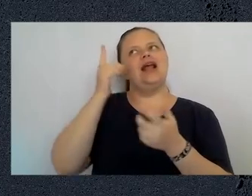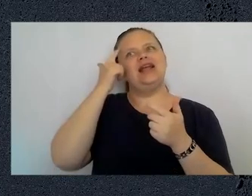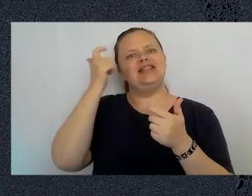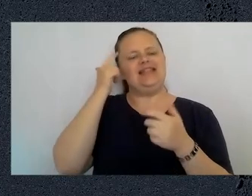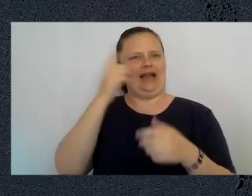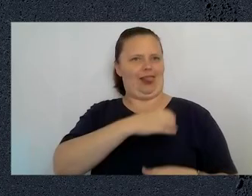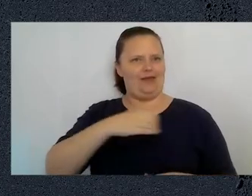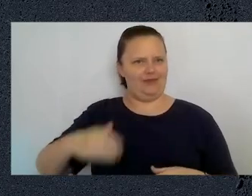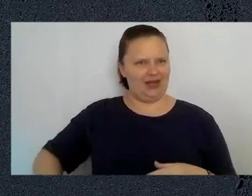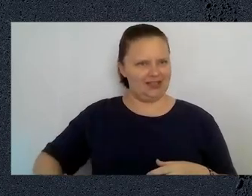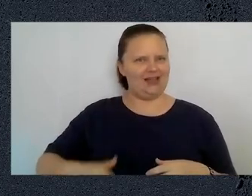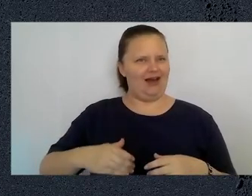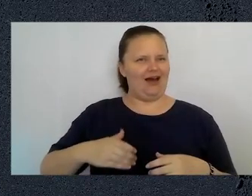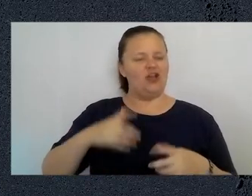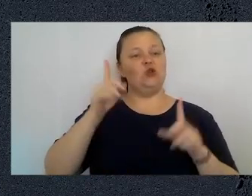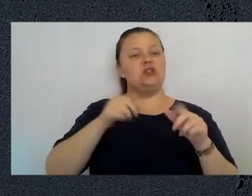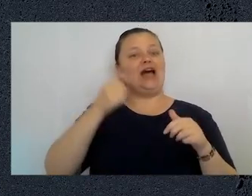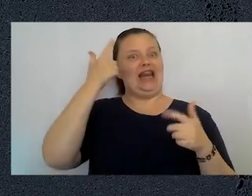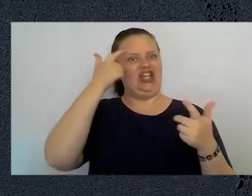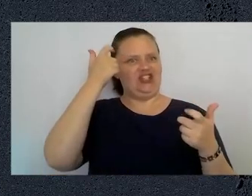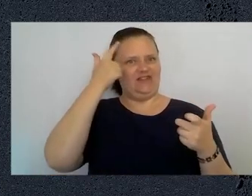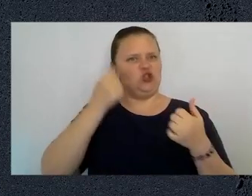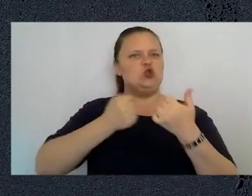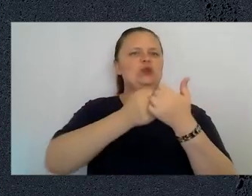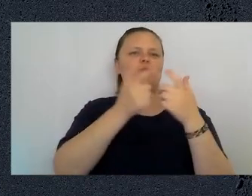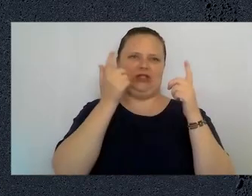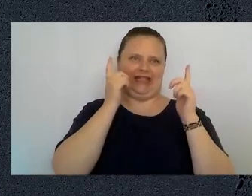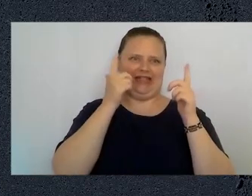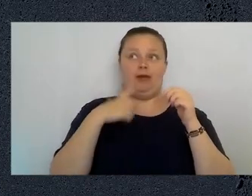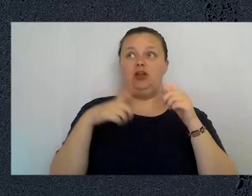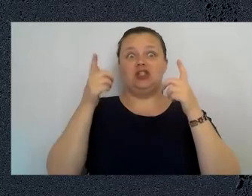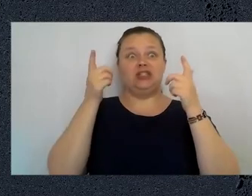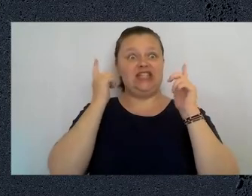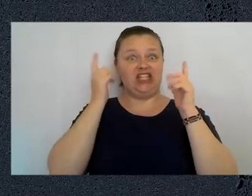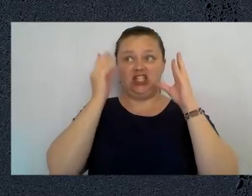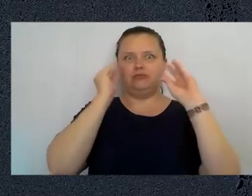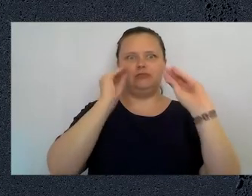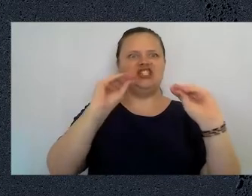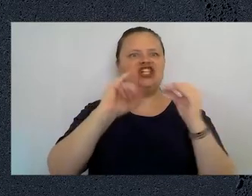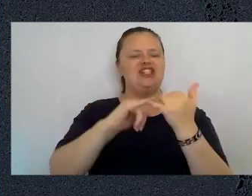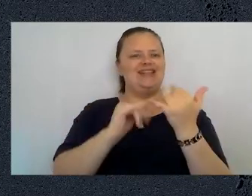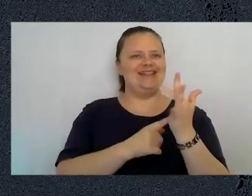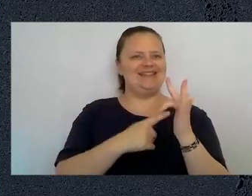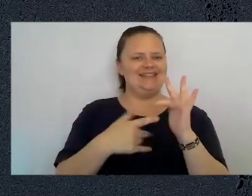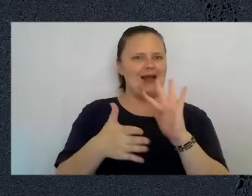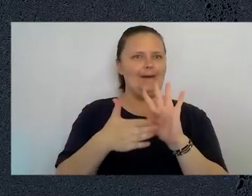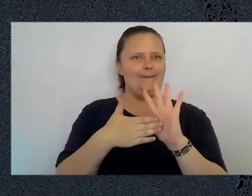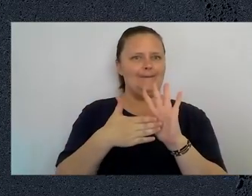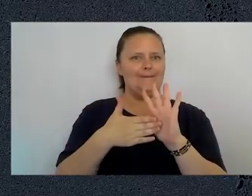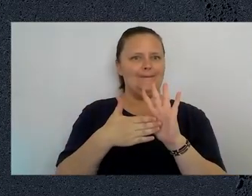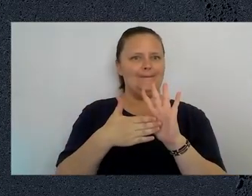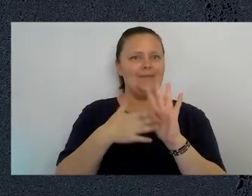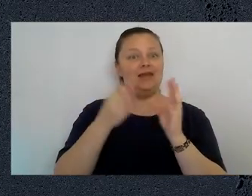support teachers, because teachers are teaching STEM, some of them, like